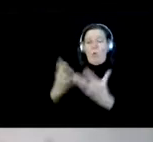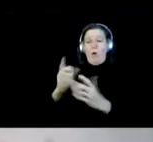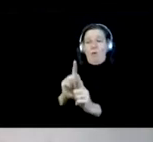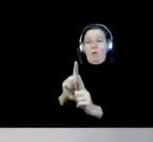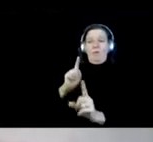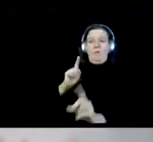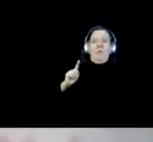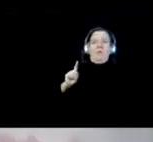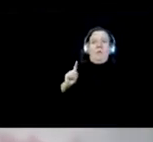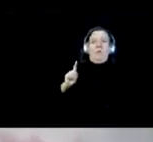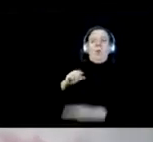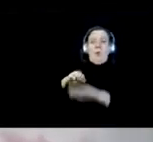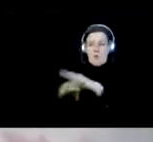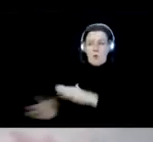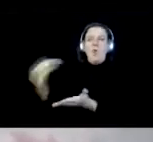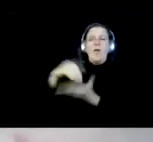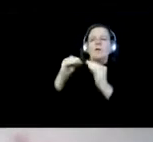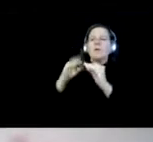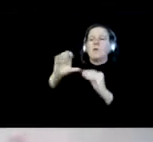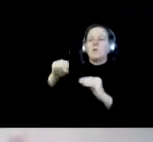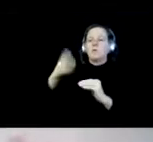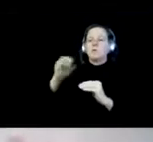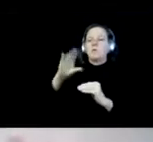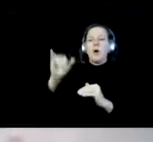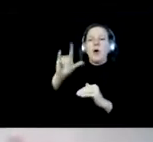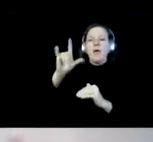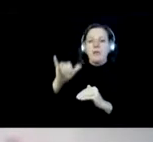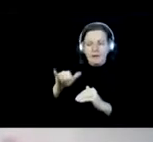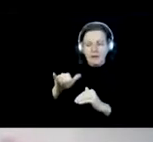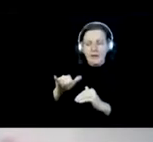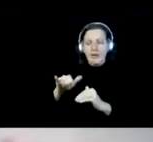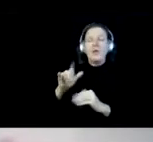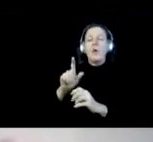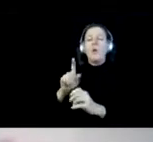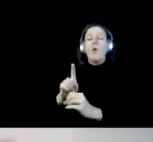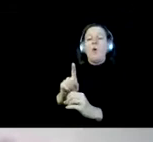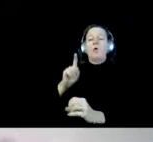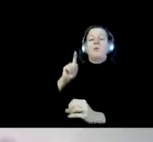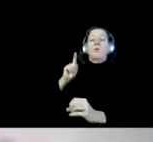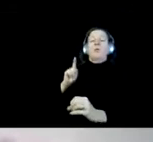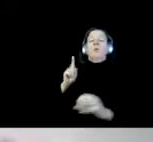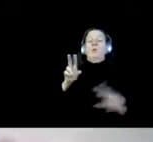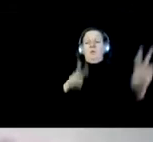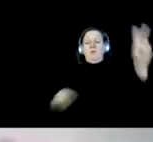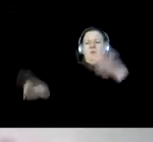or to like step back and be able to see more clearly when you get back into it. And